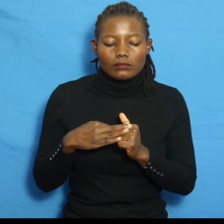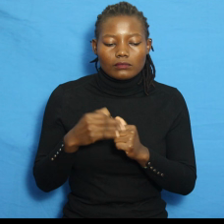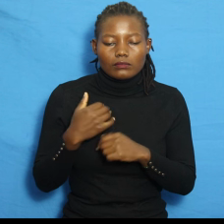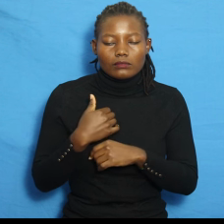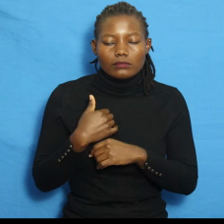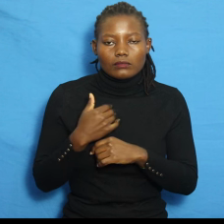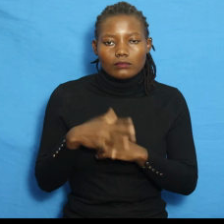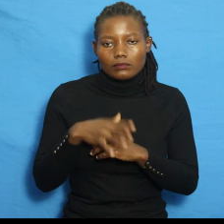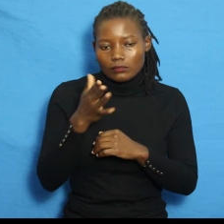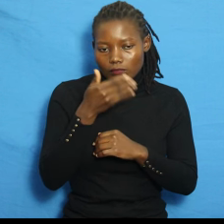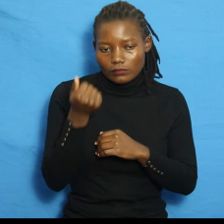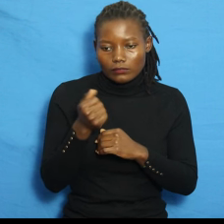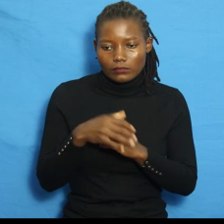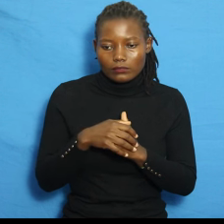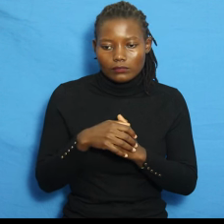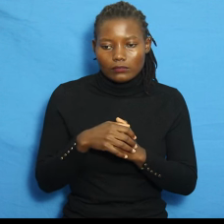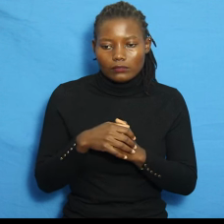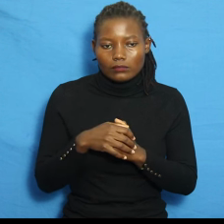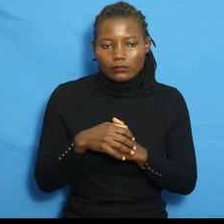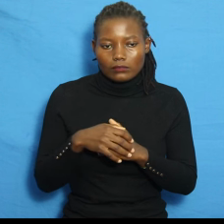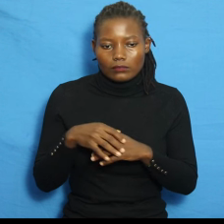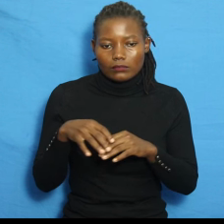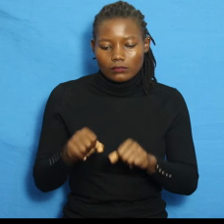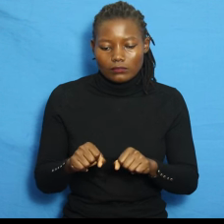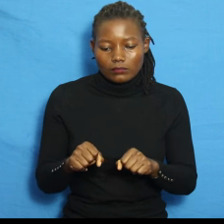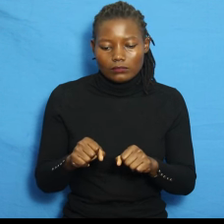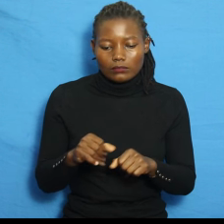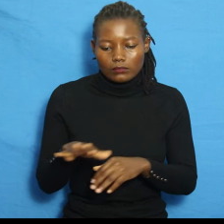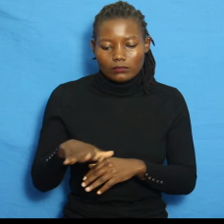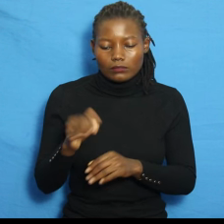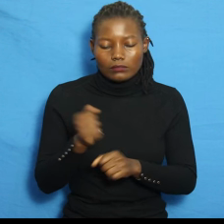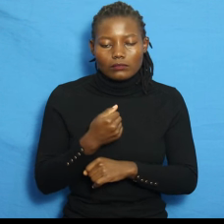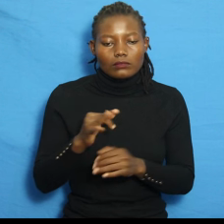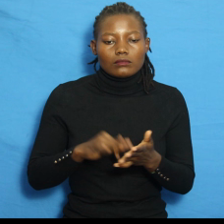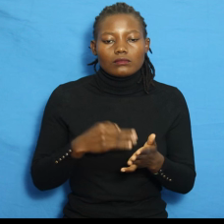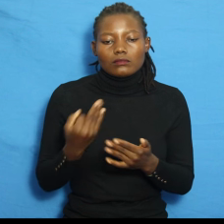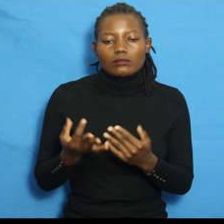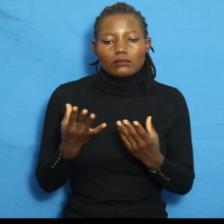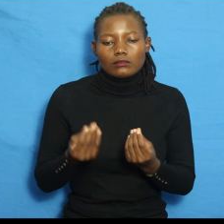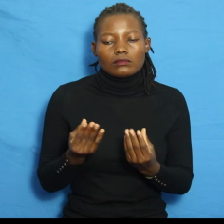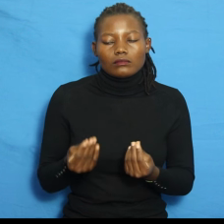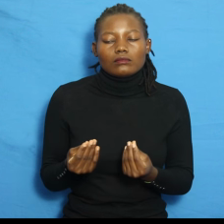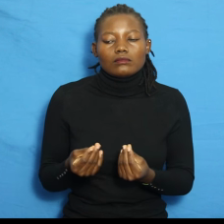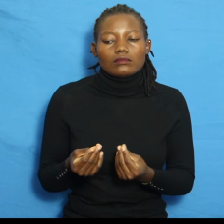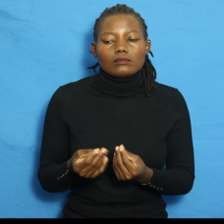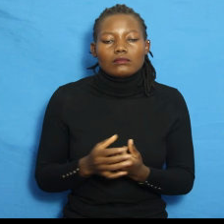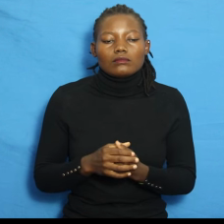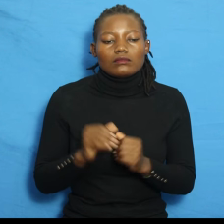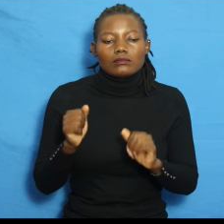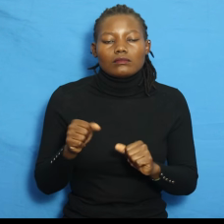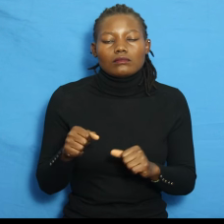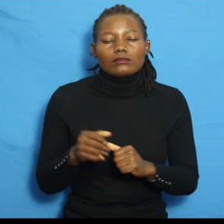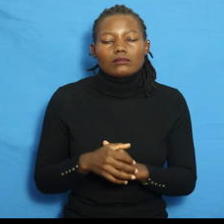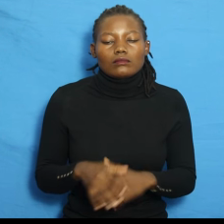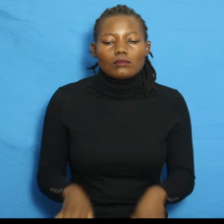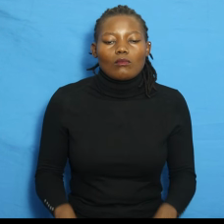0.8 has got a better grasping of the ground, will not fall, will be able